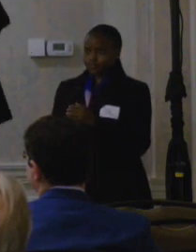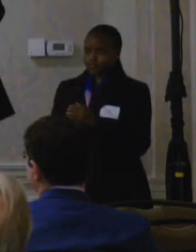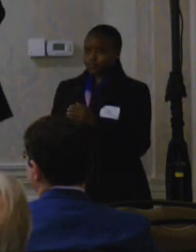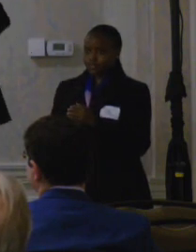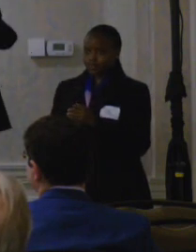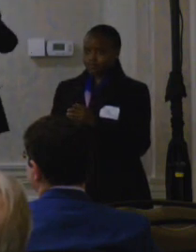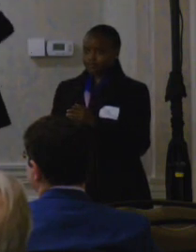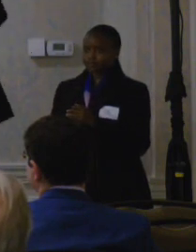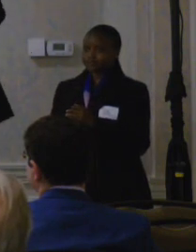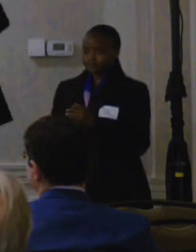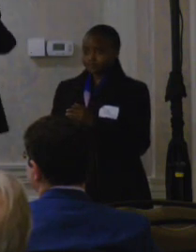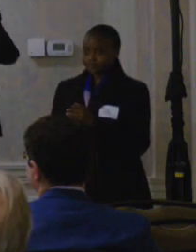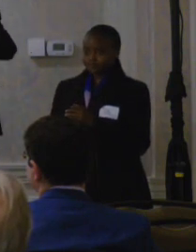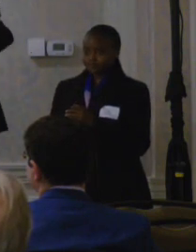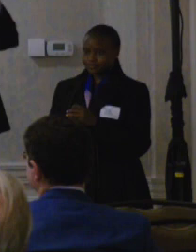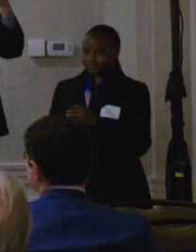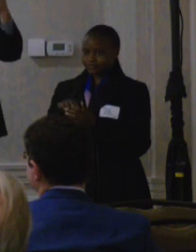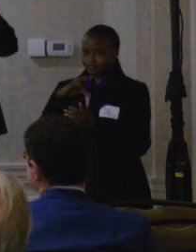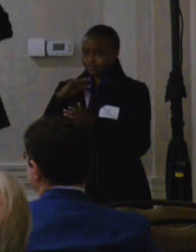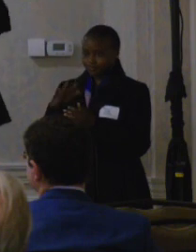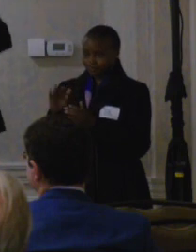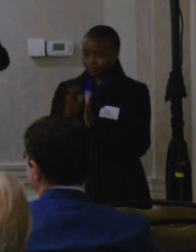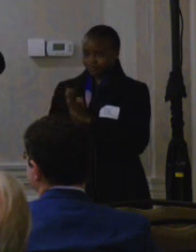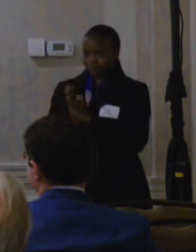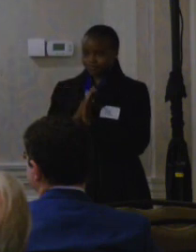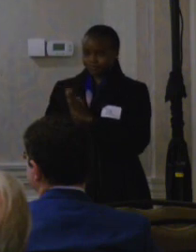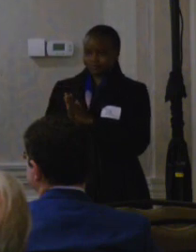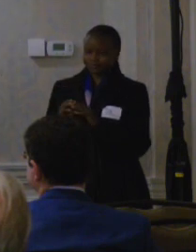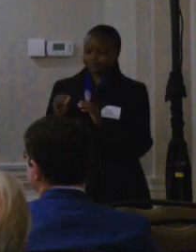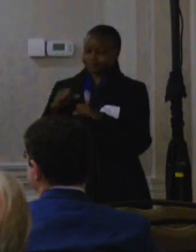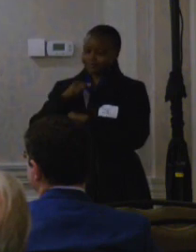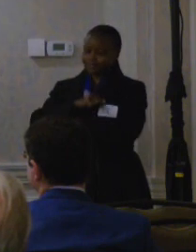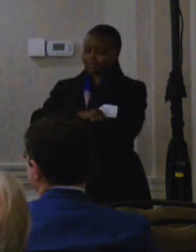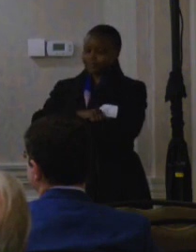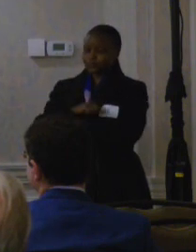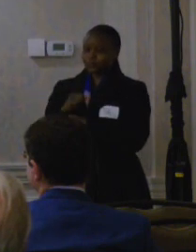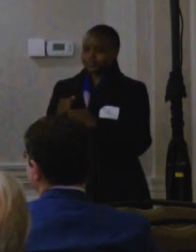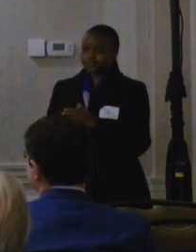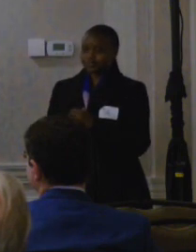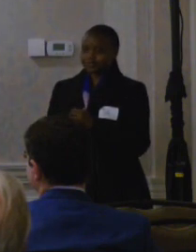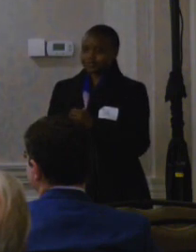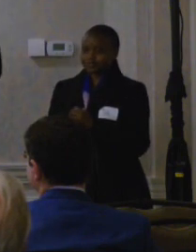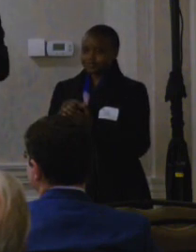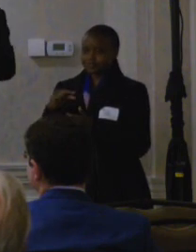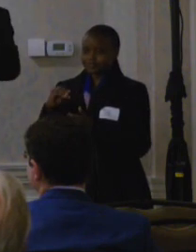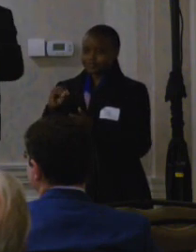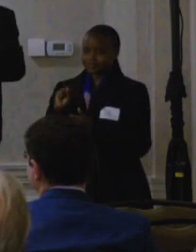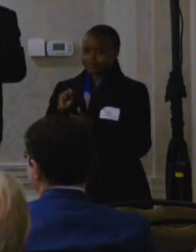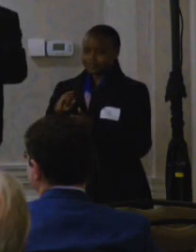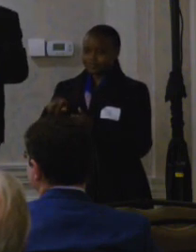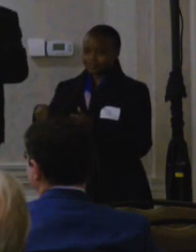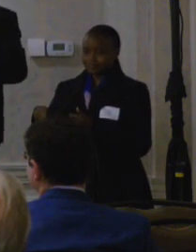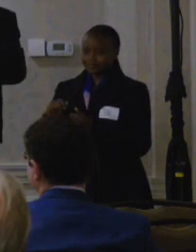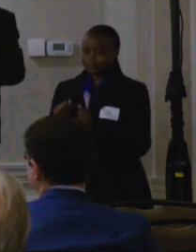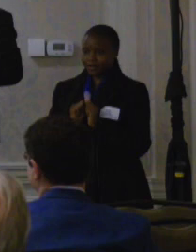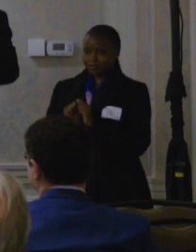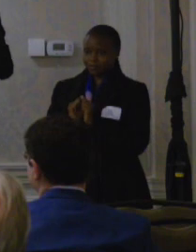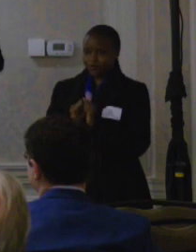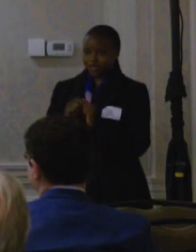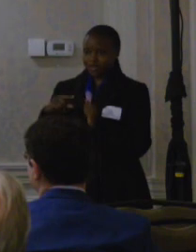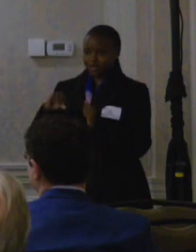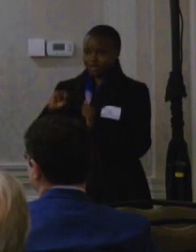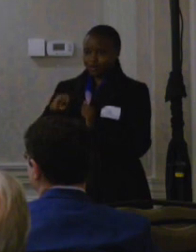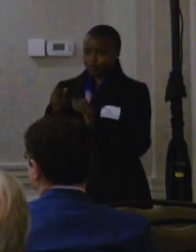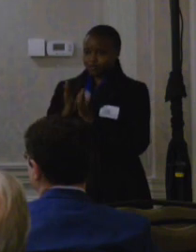be supervised by the regional inspectors of schools. Things that can work with adaptation, right?